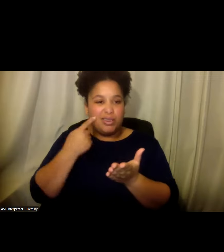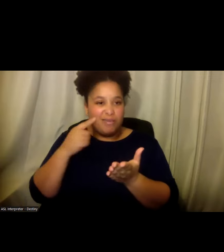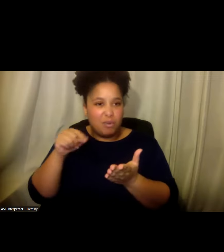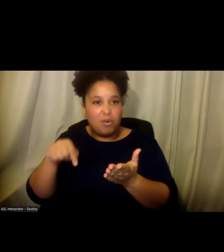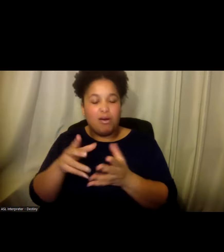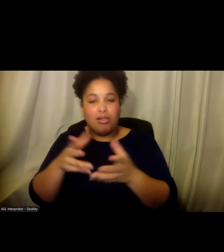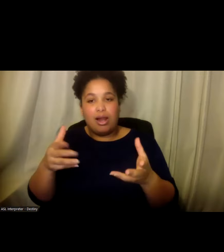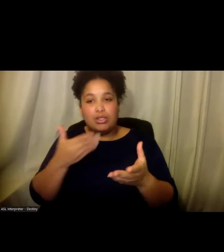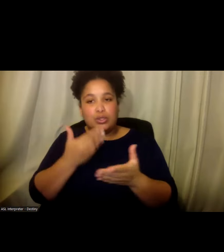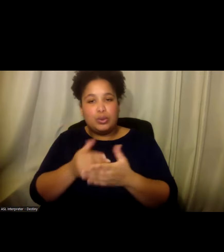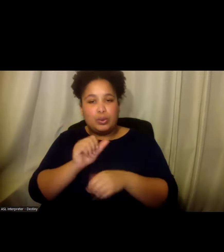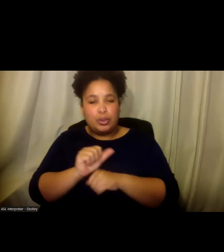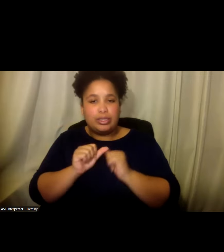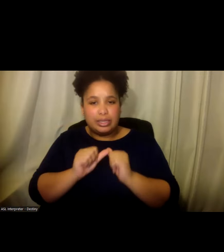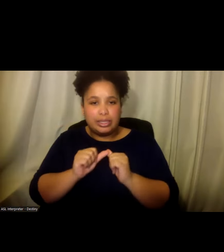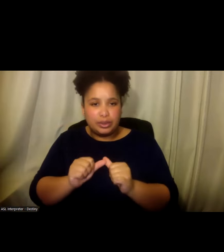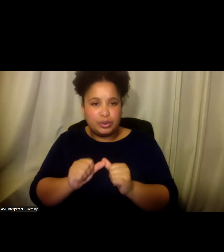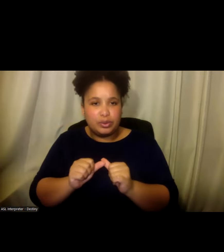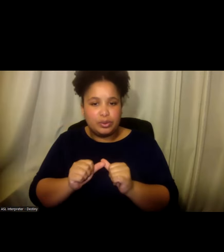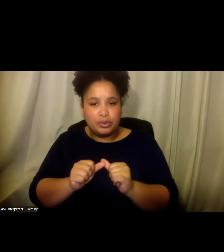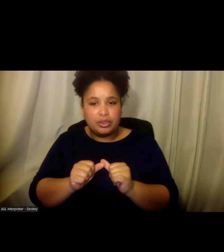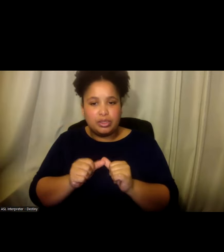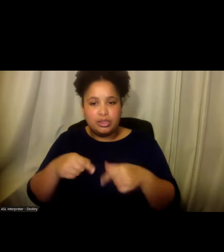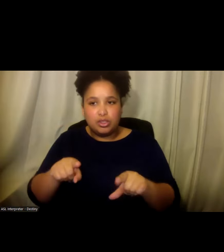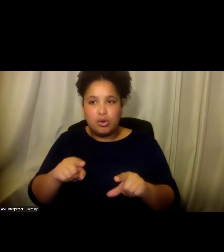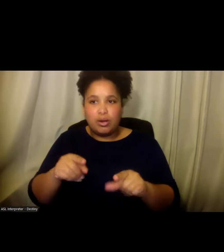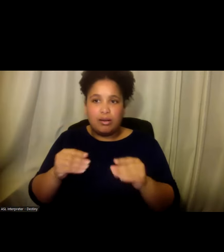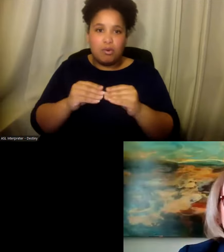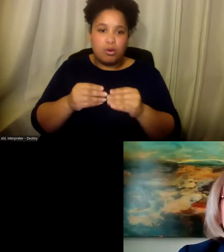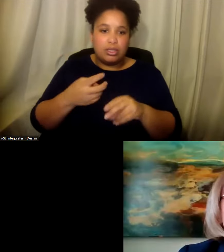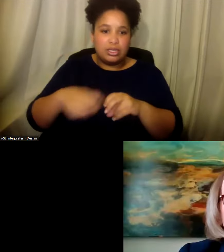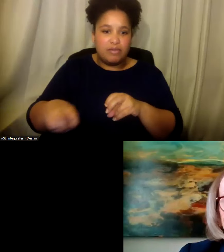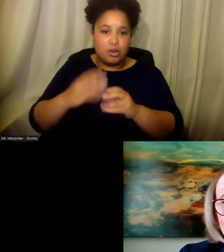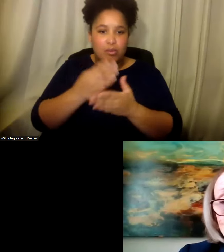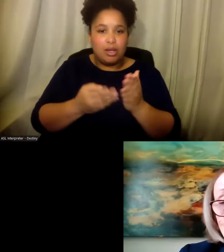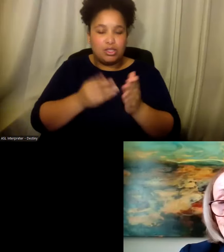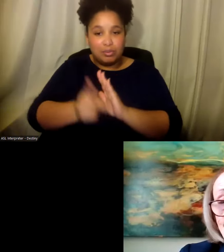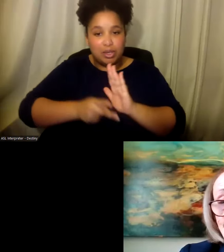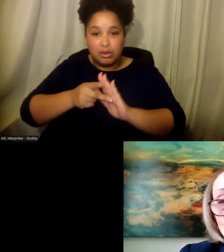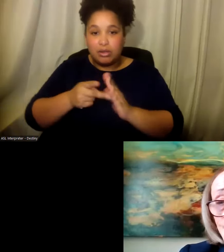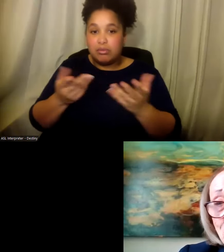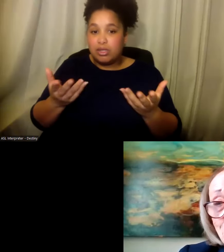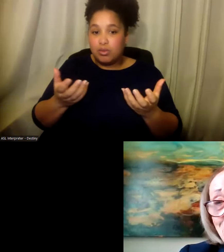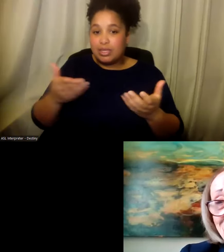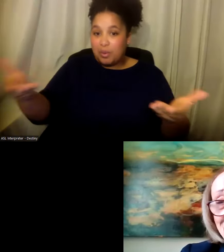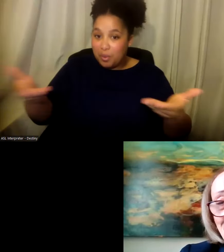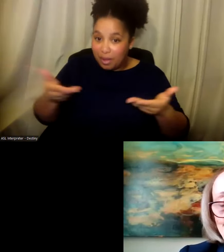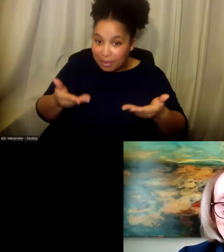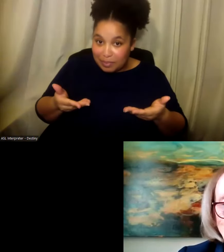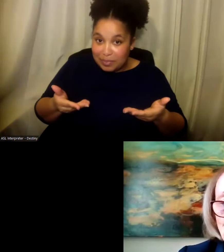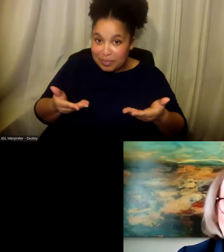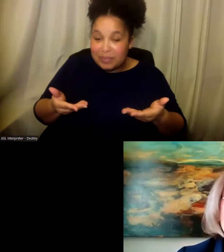to continue and be sustained even during kind of a more difficult budget period. So with that, I want to just say welcome,